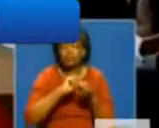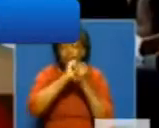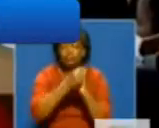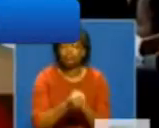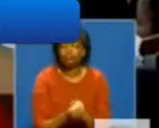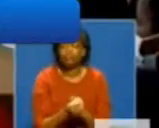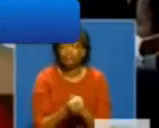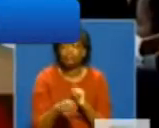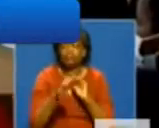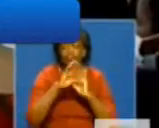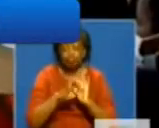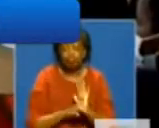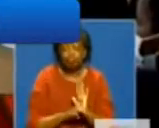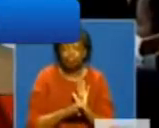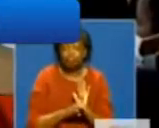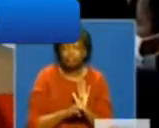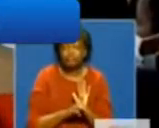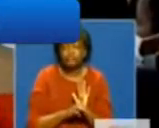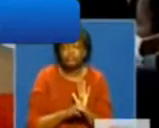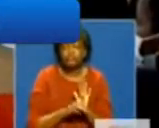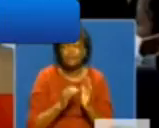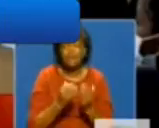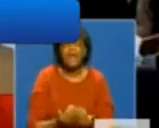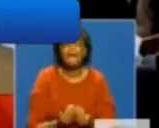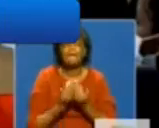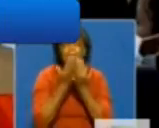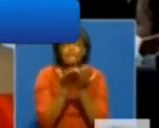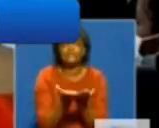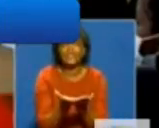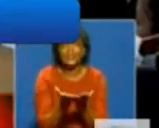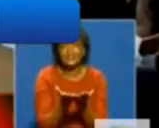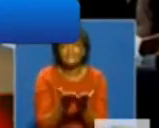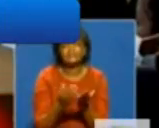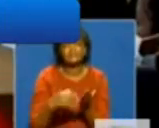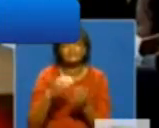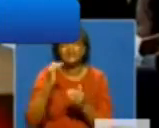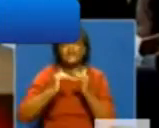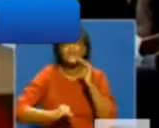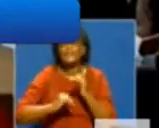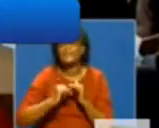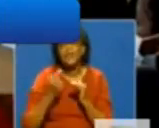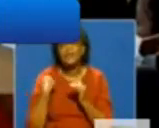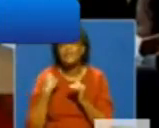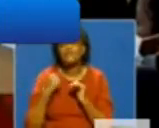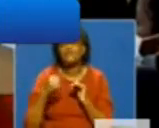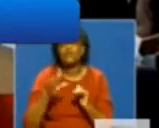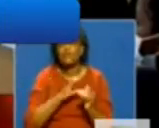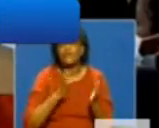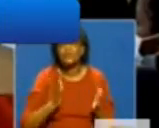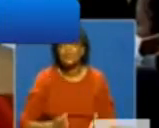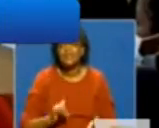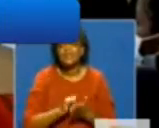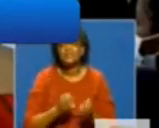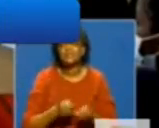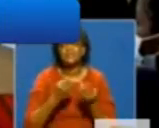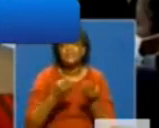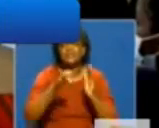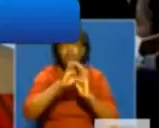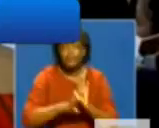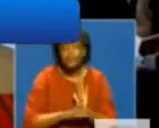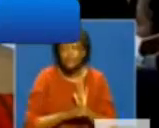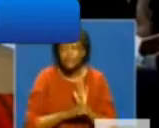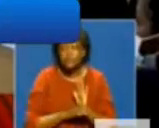the constitution by providing a higher minimum number of commissioners than is provided in the constitution.